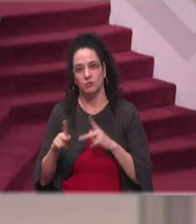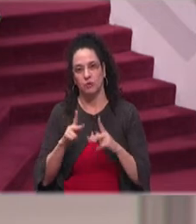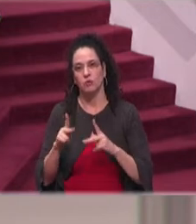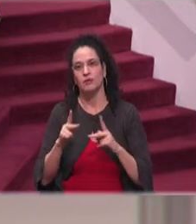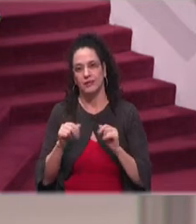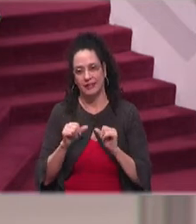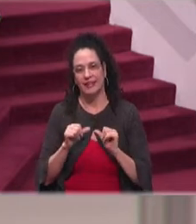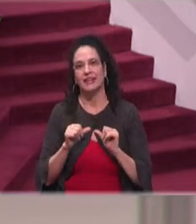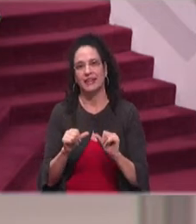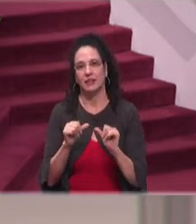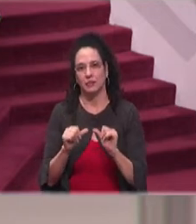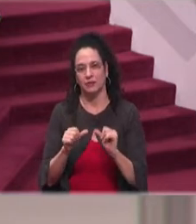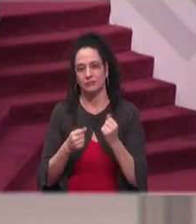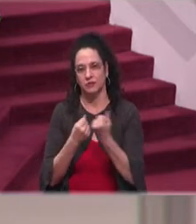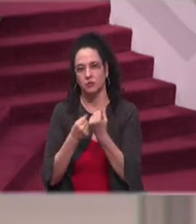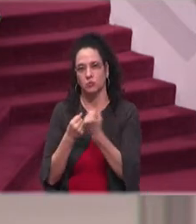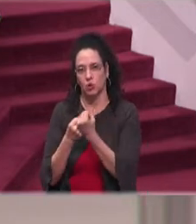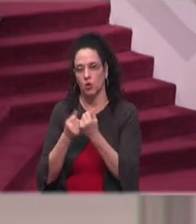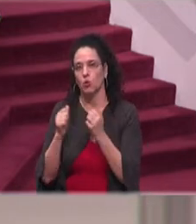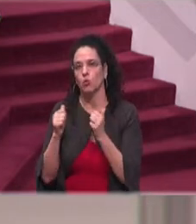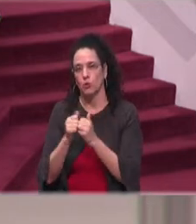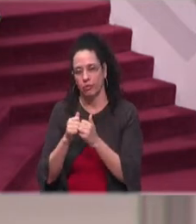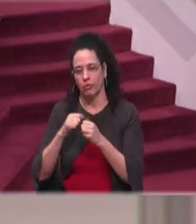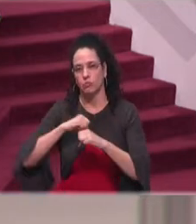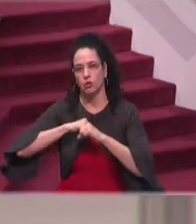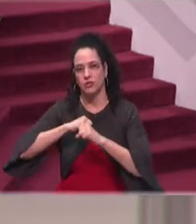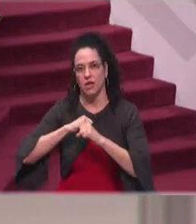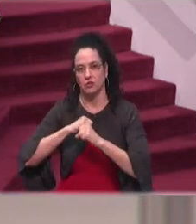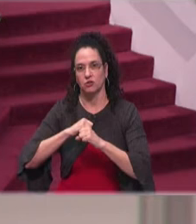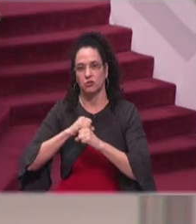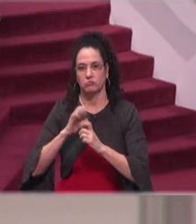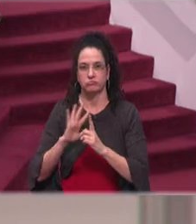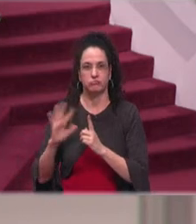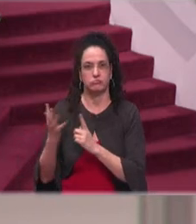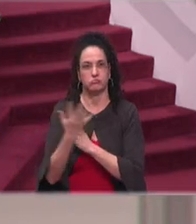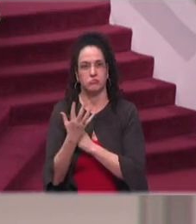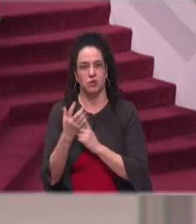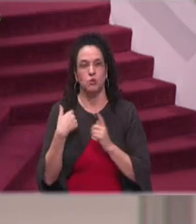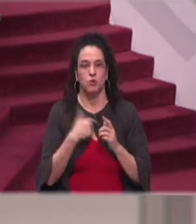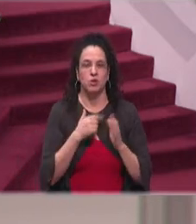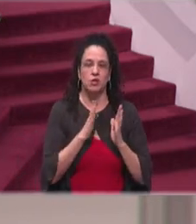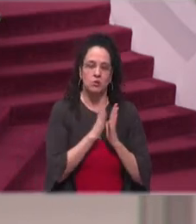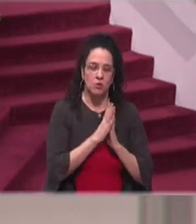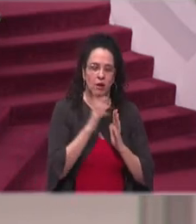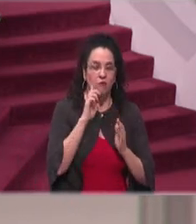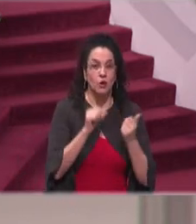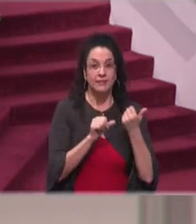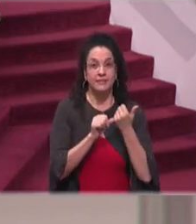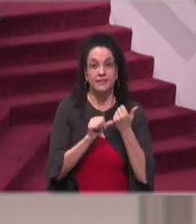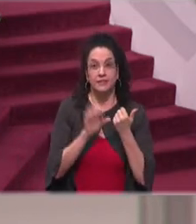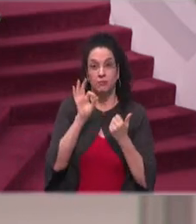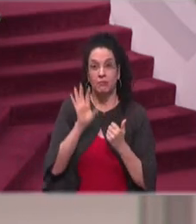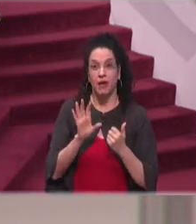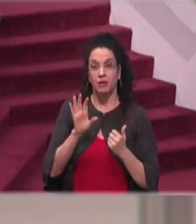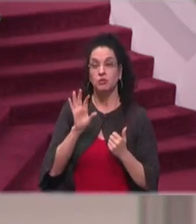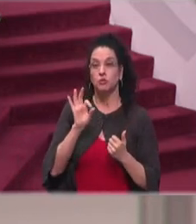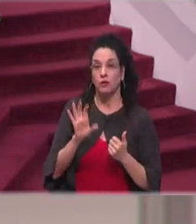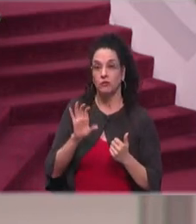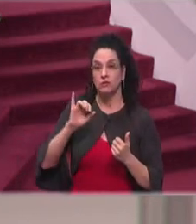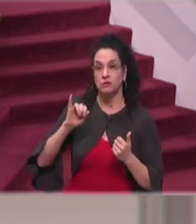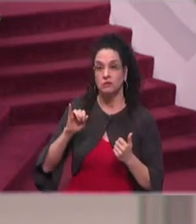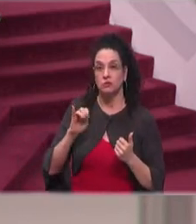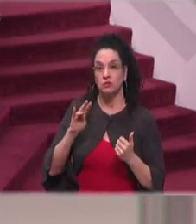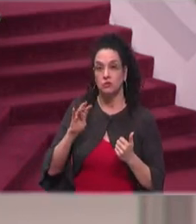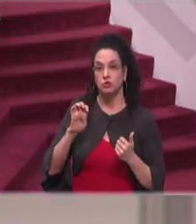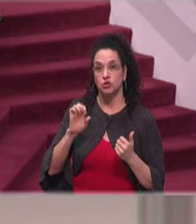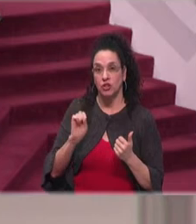with a hedge of protection all around him. We also pray for our assistant pastor, Reverend James, and her family. We pray with you to continue to strengthen